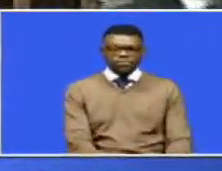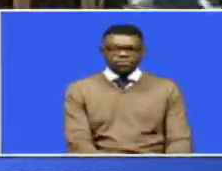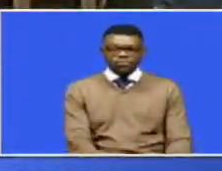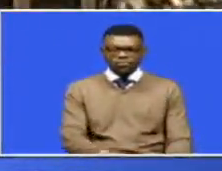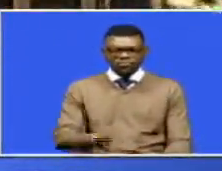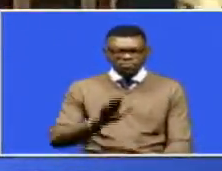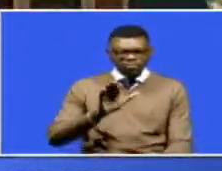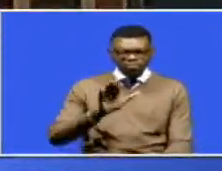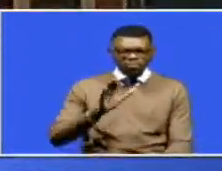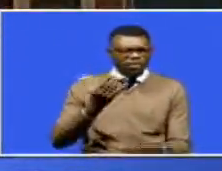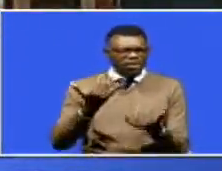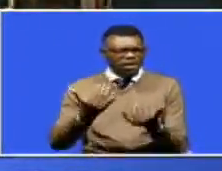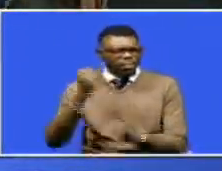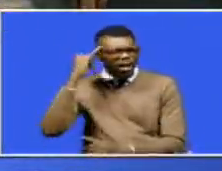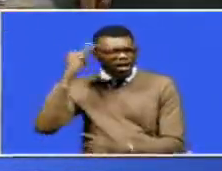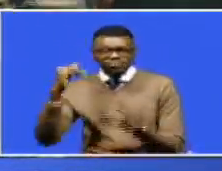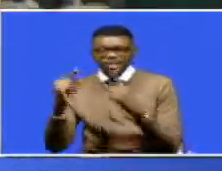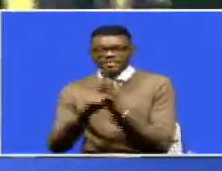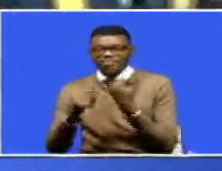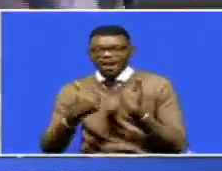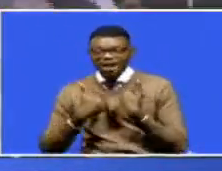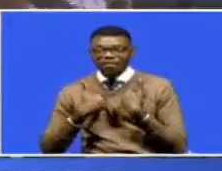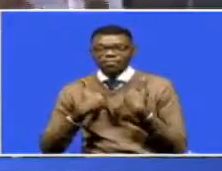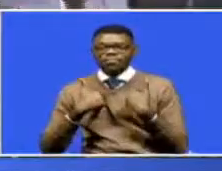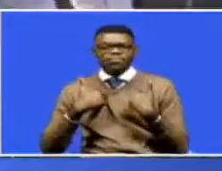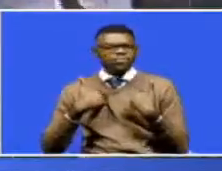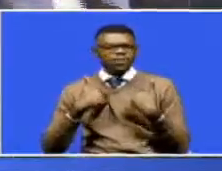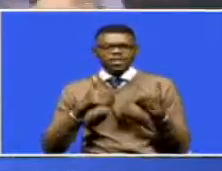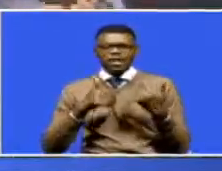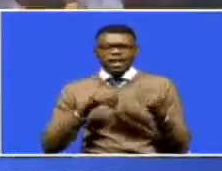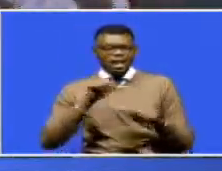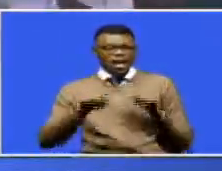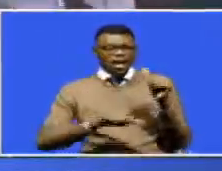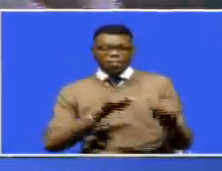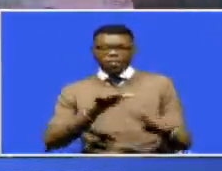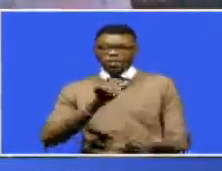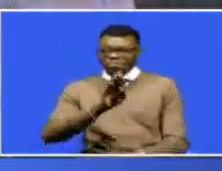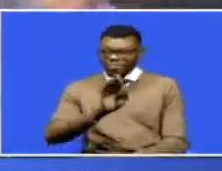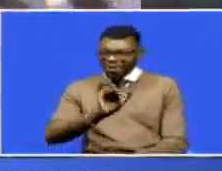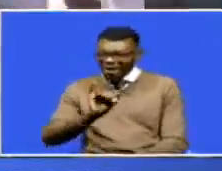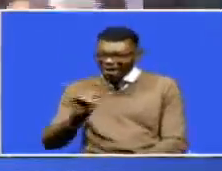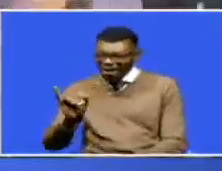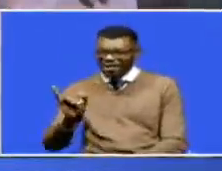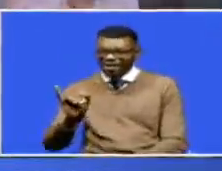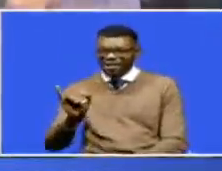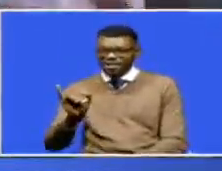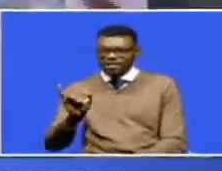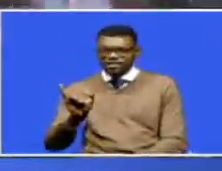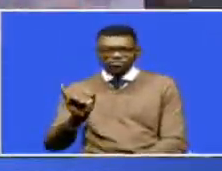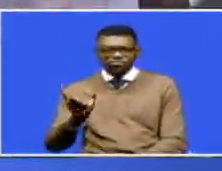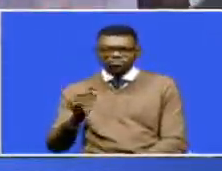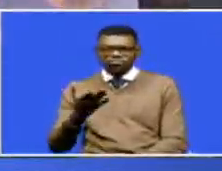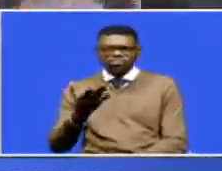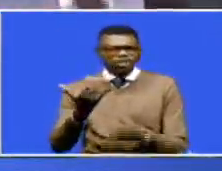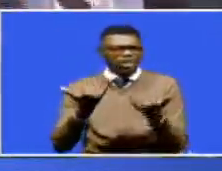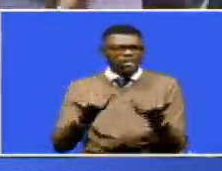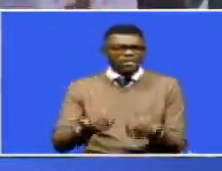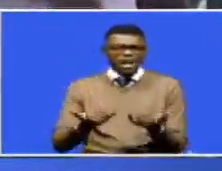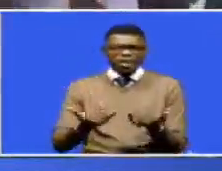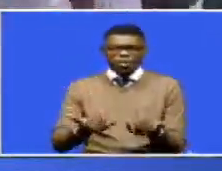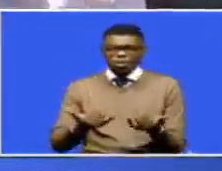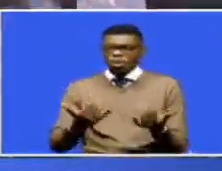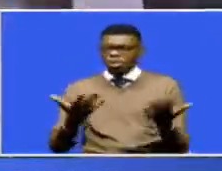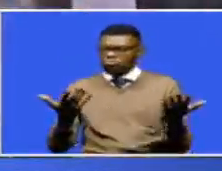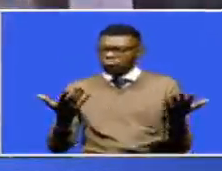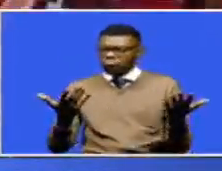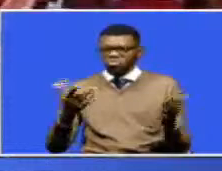Ideological differences between the Senate minority leader over the Constitution of Kenya Amendment Bill of 2020 has put a proverbial